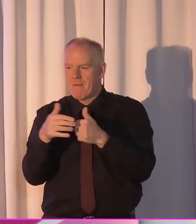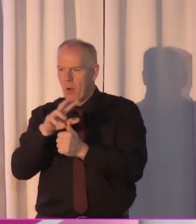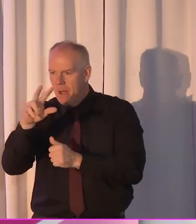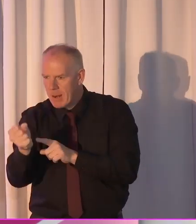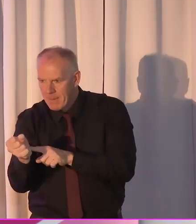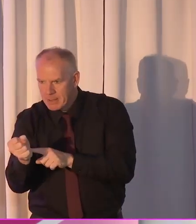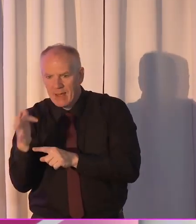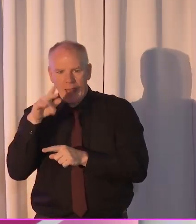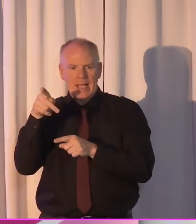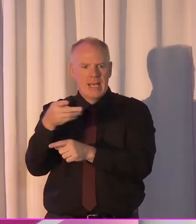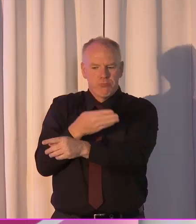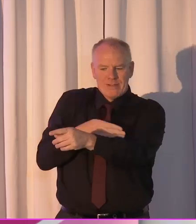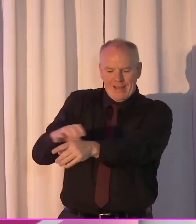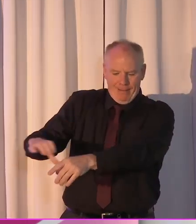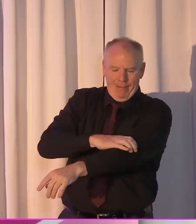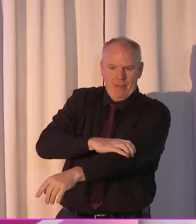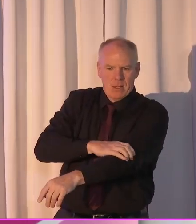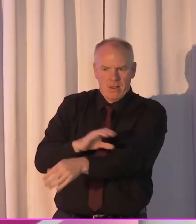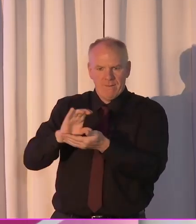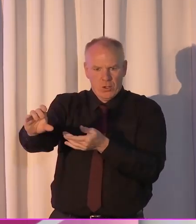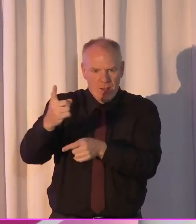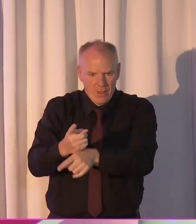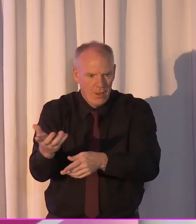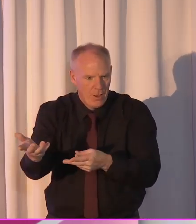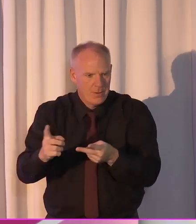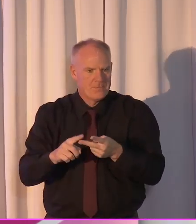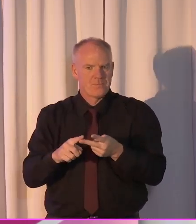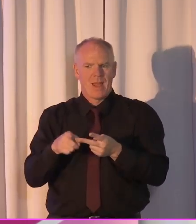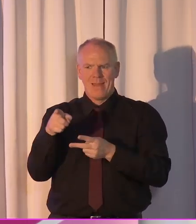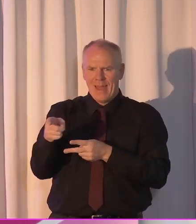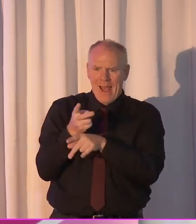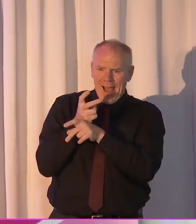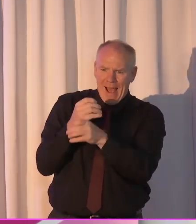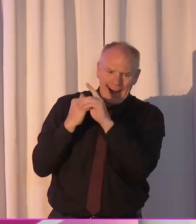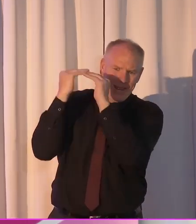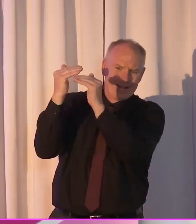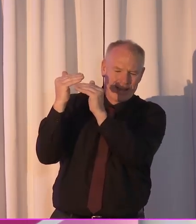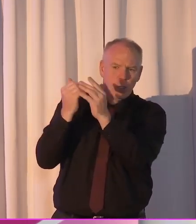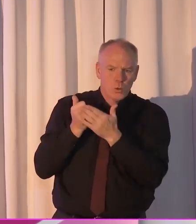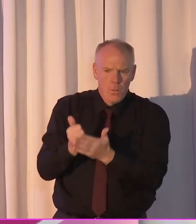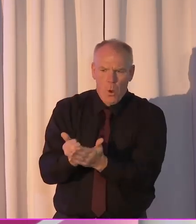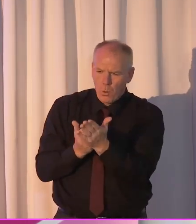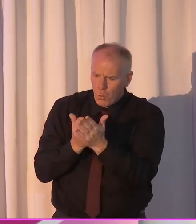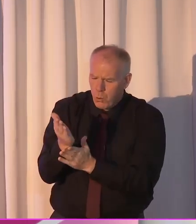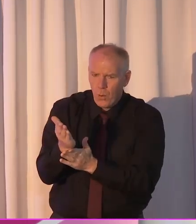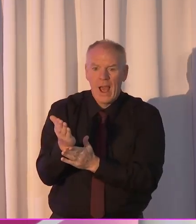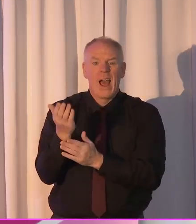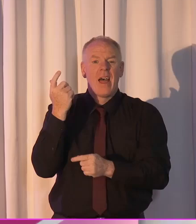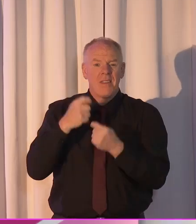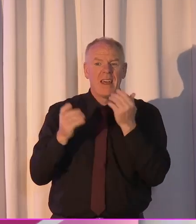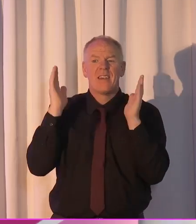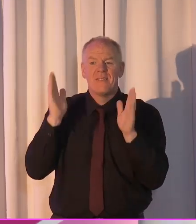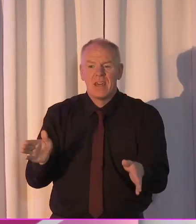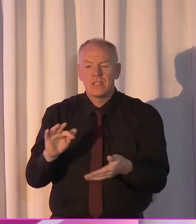funded. That they do as an elite athlete, that they are supported all the way. And then when they make their way out of